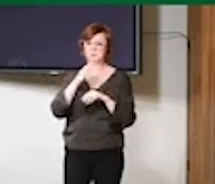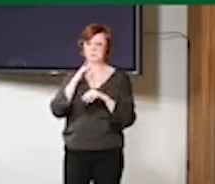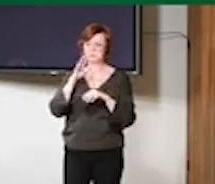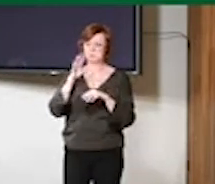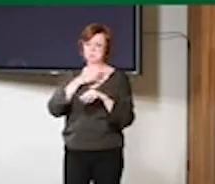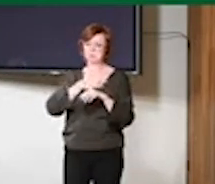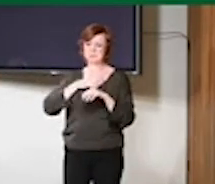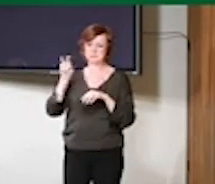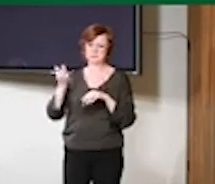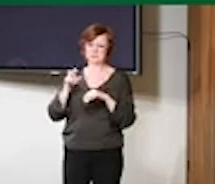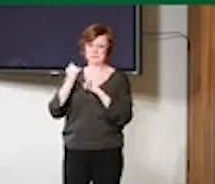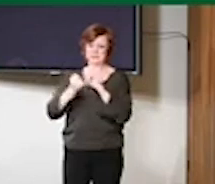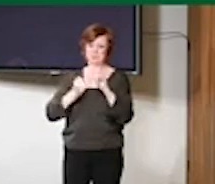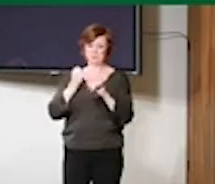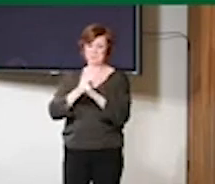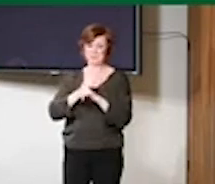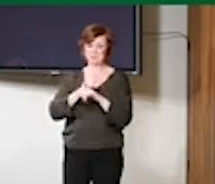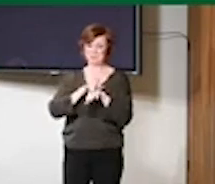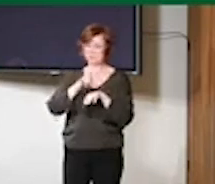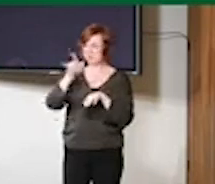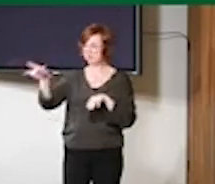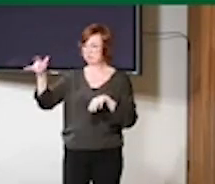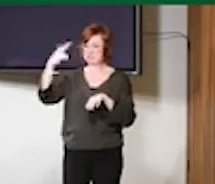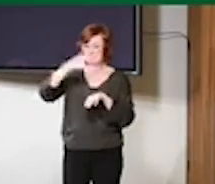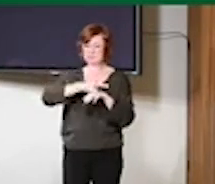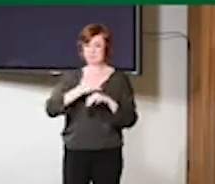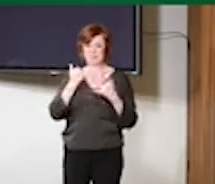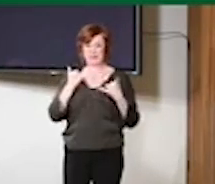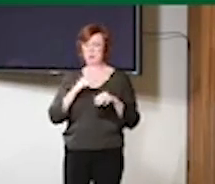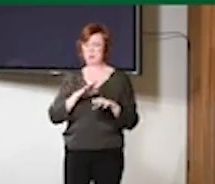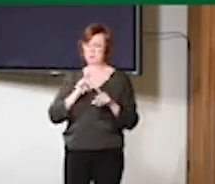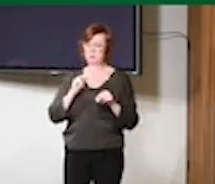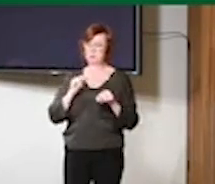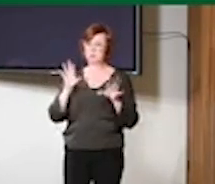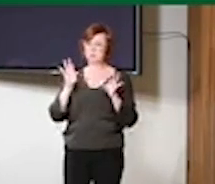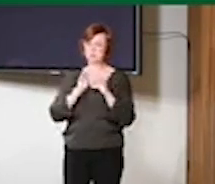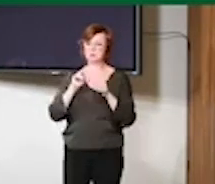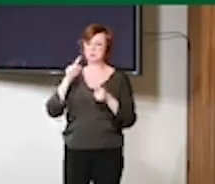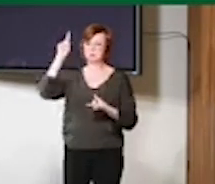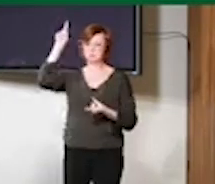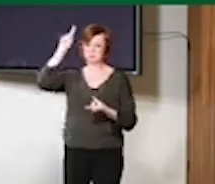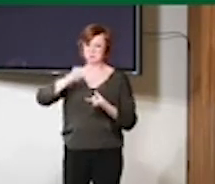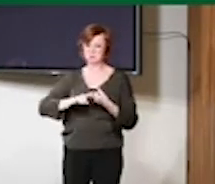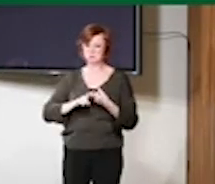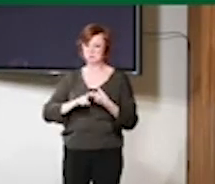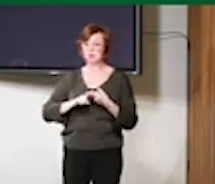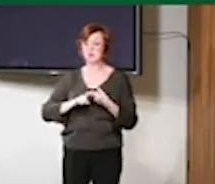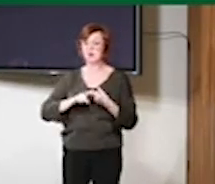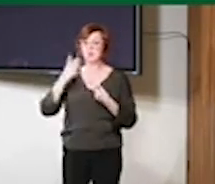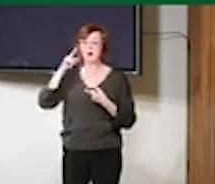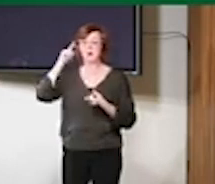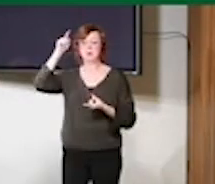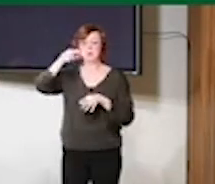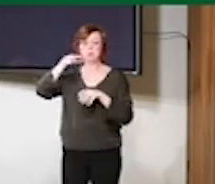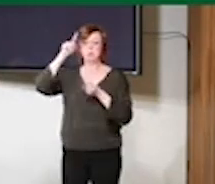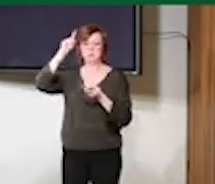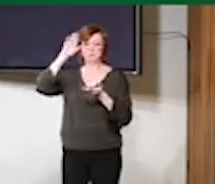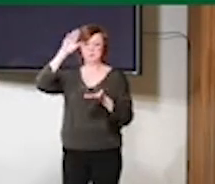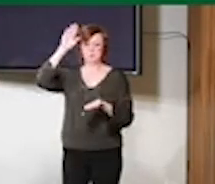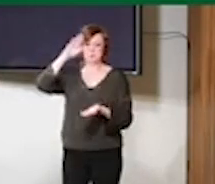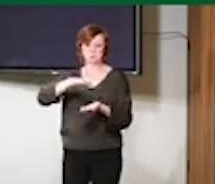I think that is very important in terms of slowing the numbers through importation. And we also have to remember